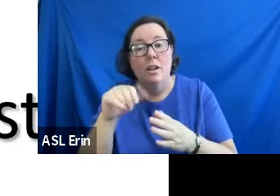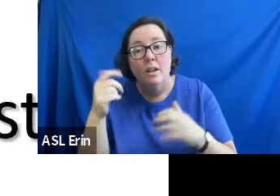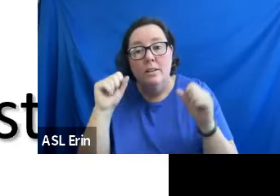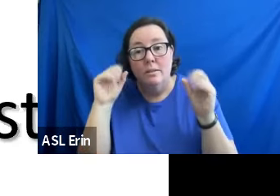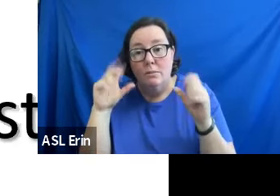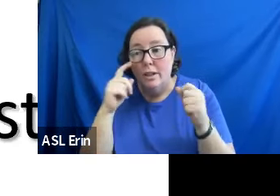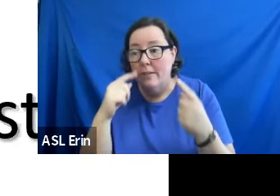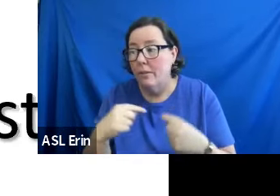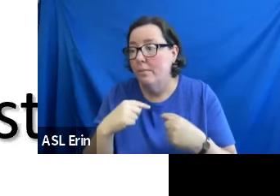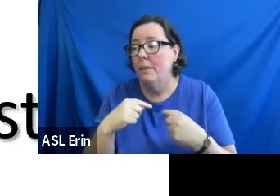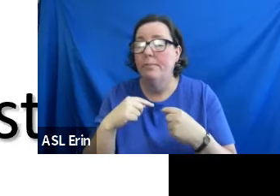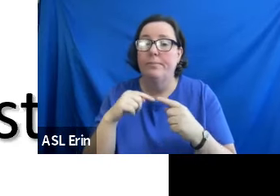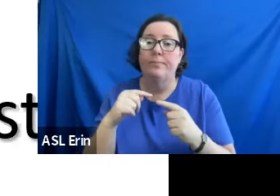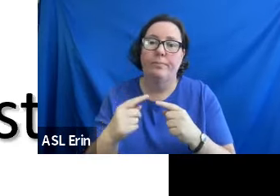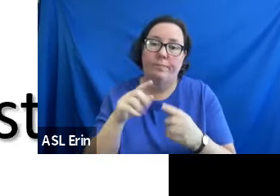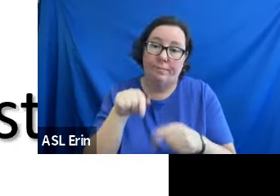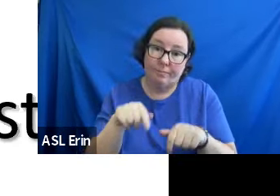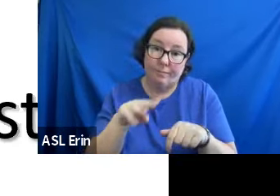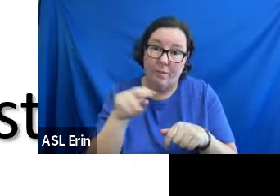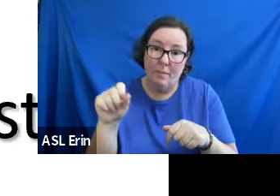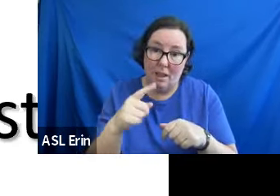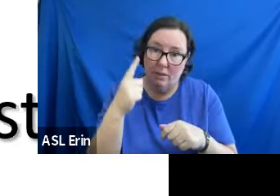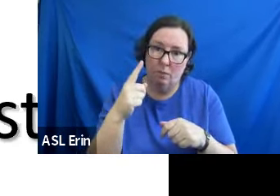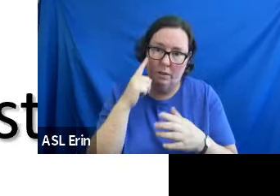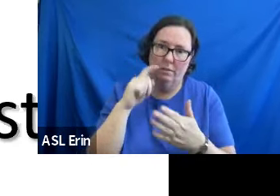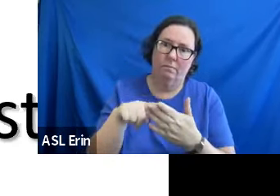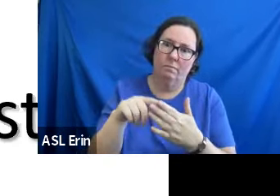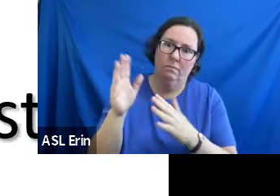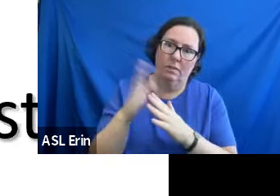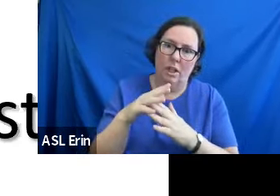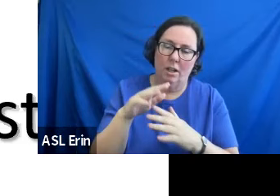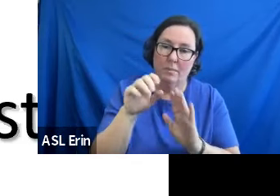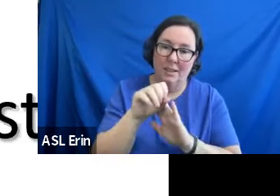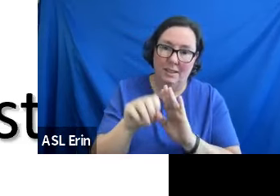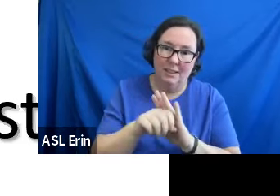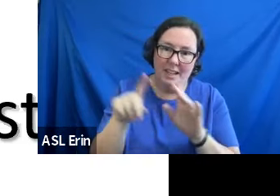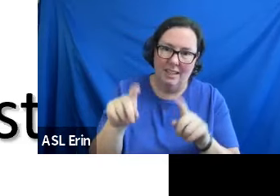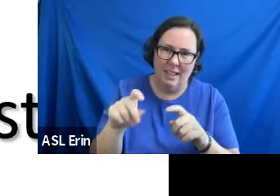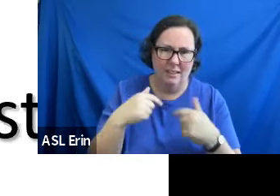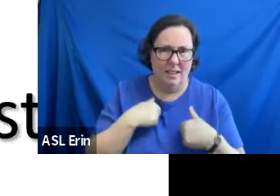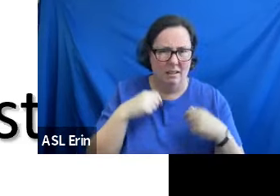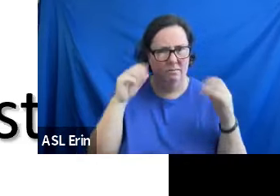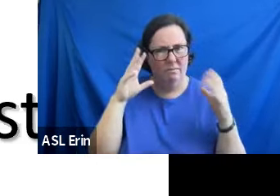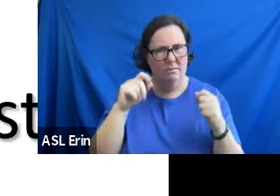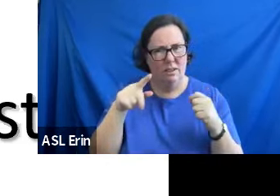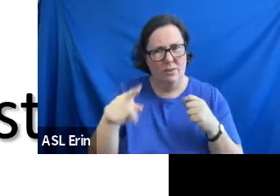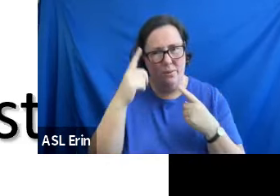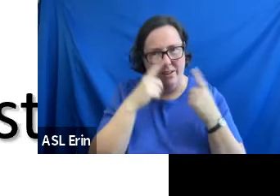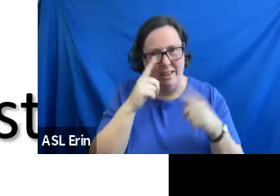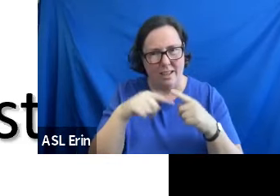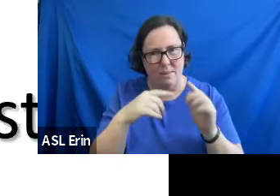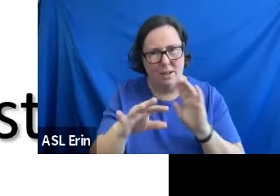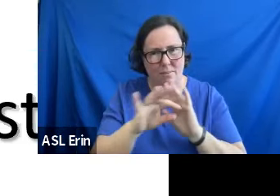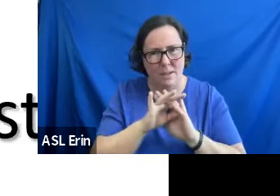more well-regarded state tests is that you're choosing or thinking of